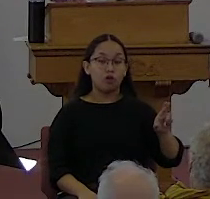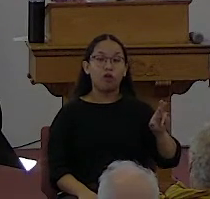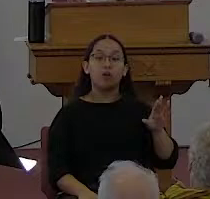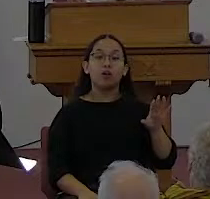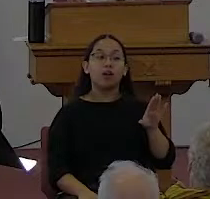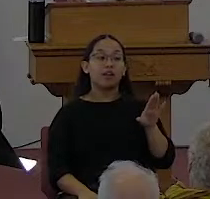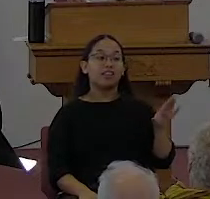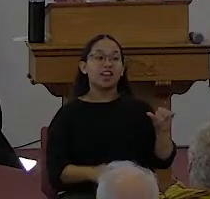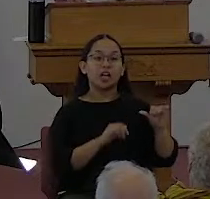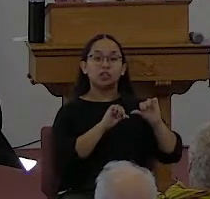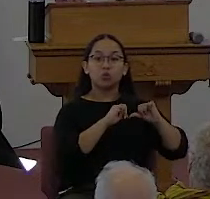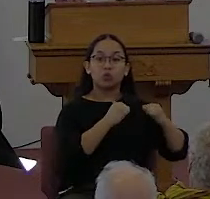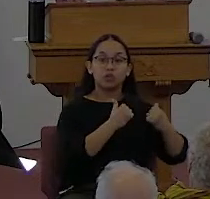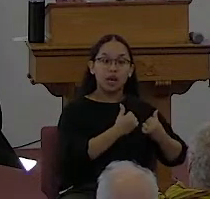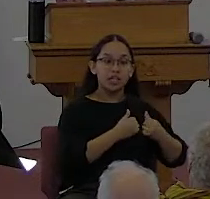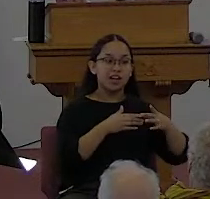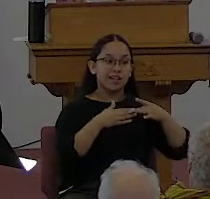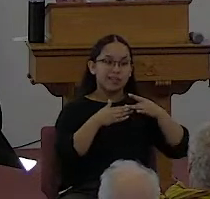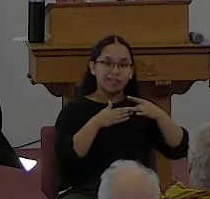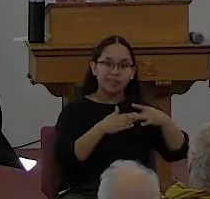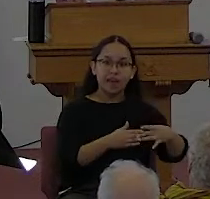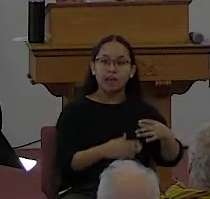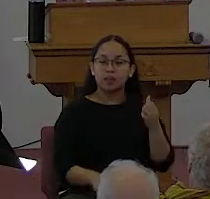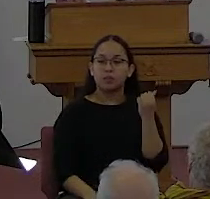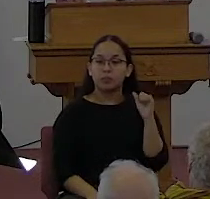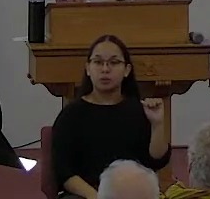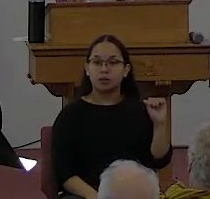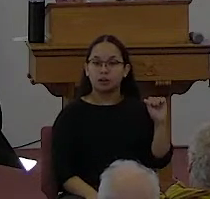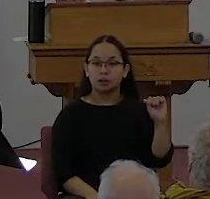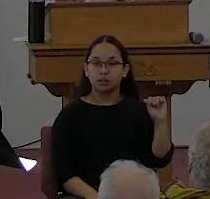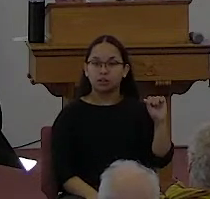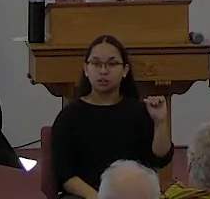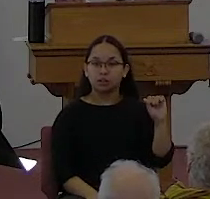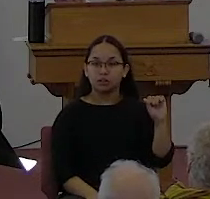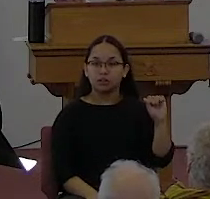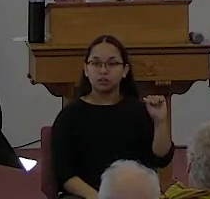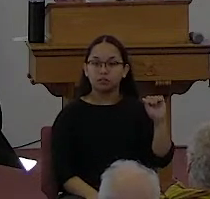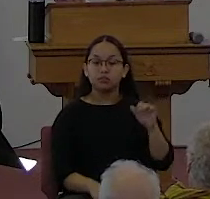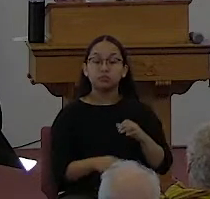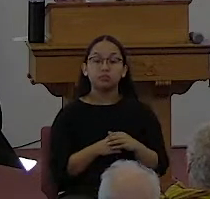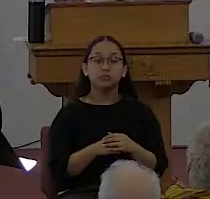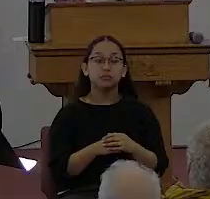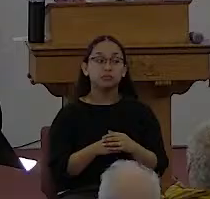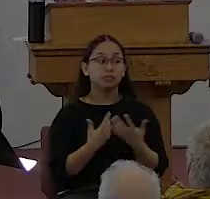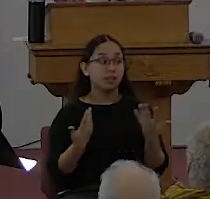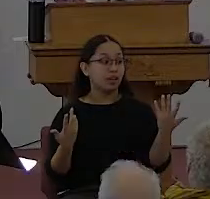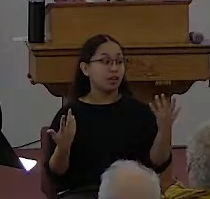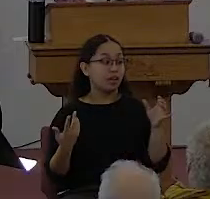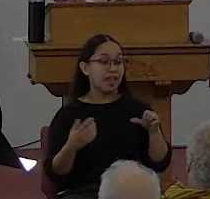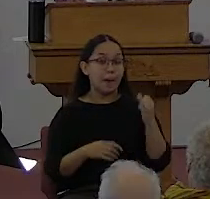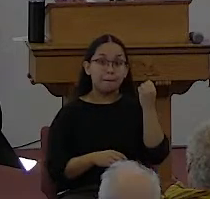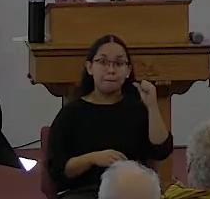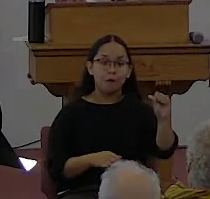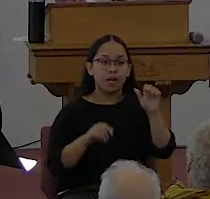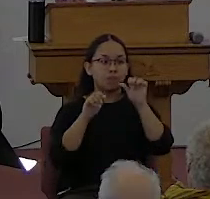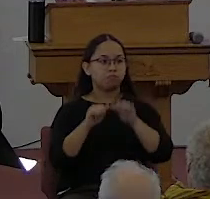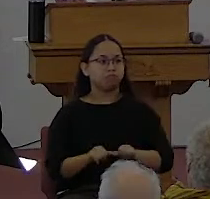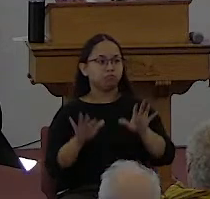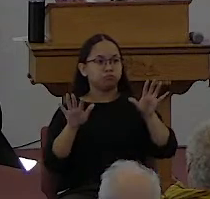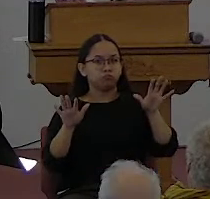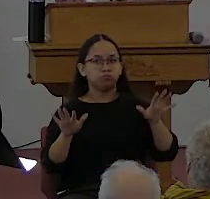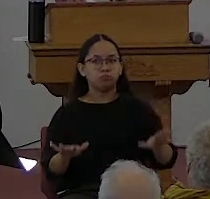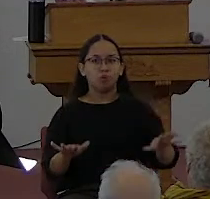Association led that boycott. It brought increased nationwide awareness, even